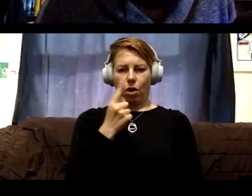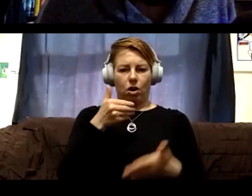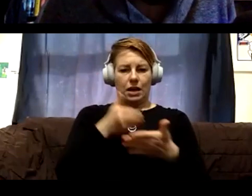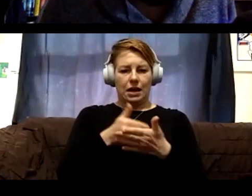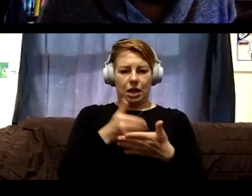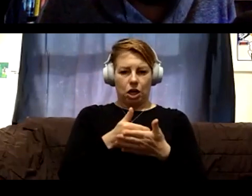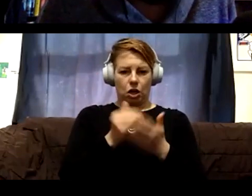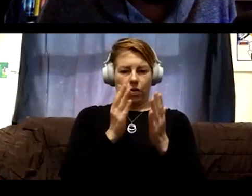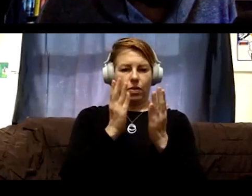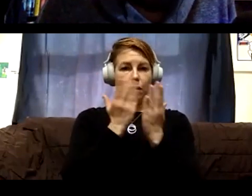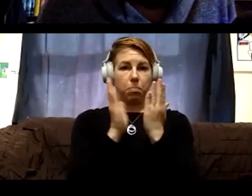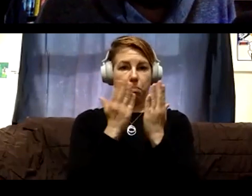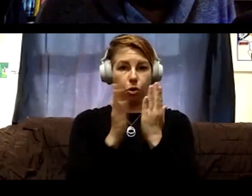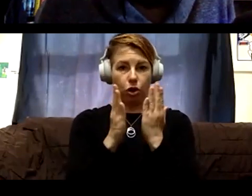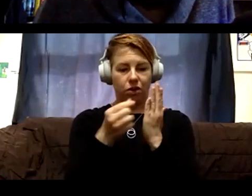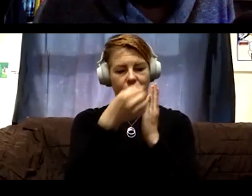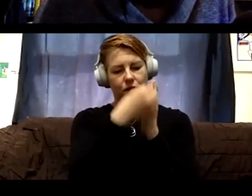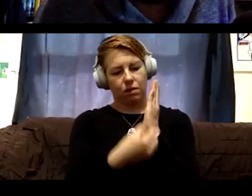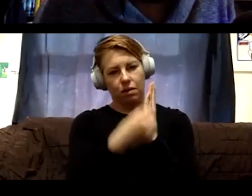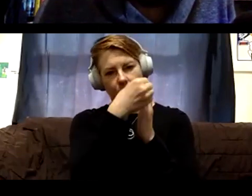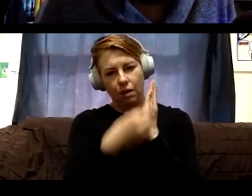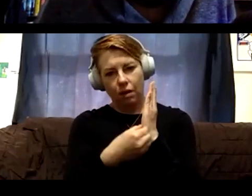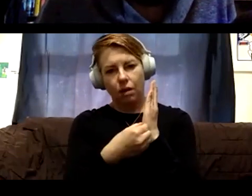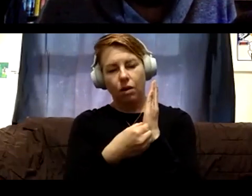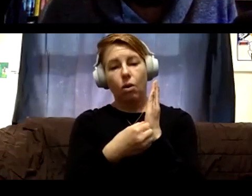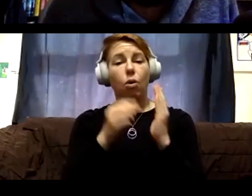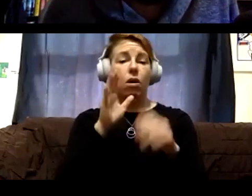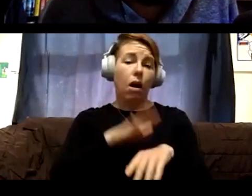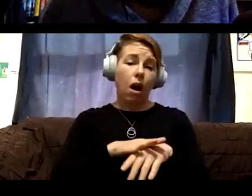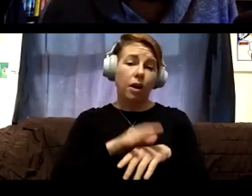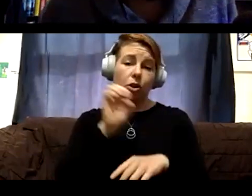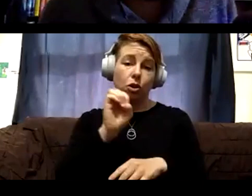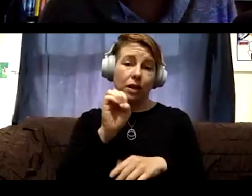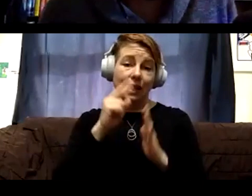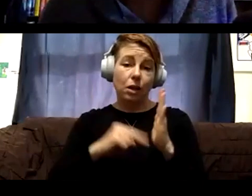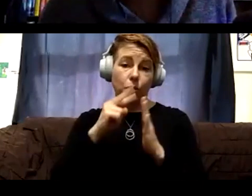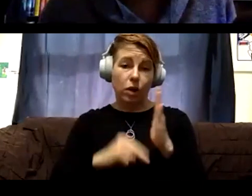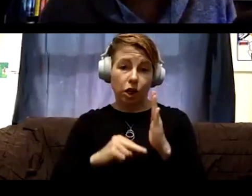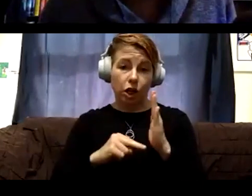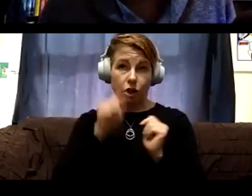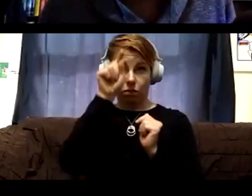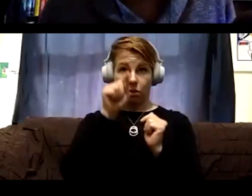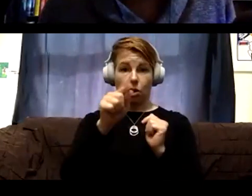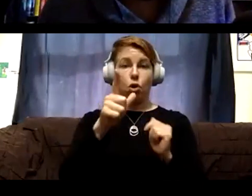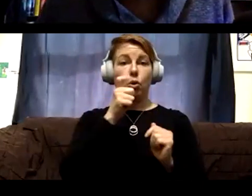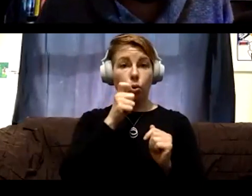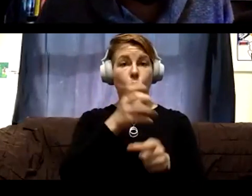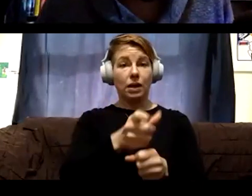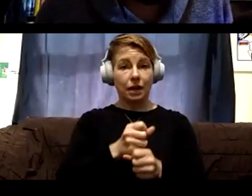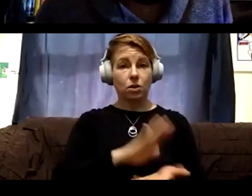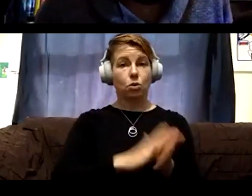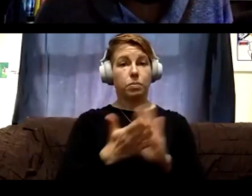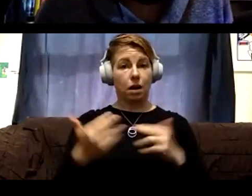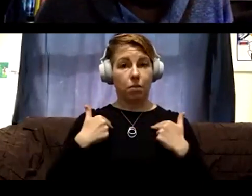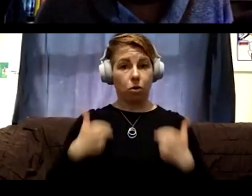or hovering just below the header on your e-reader will be this question: who gets to be human? Whether or not a